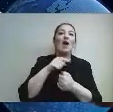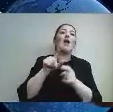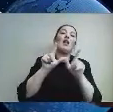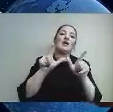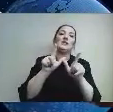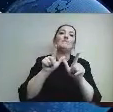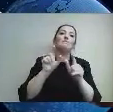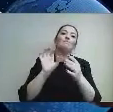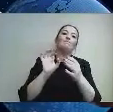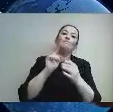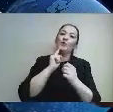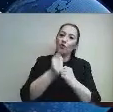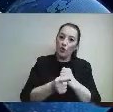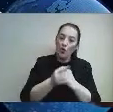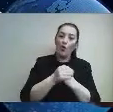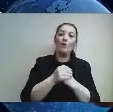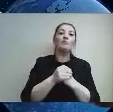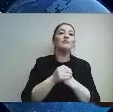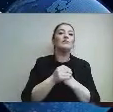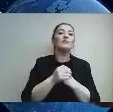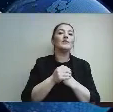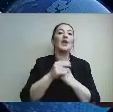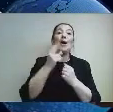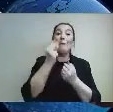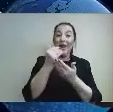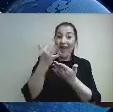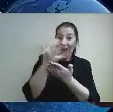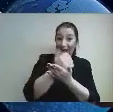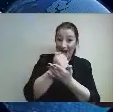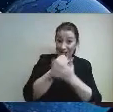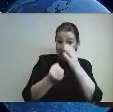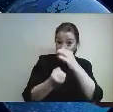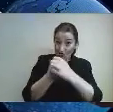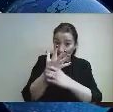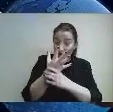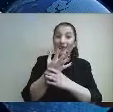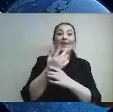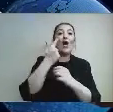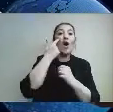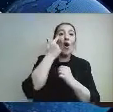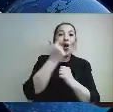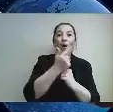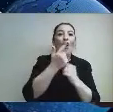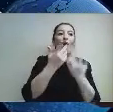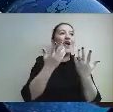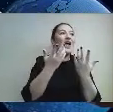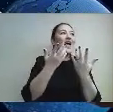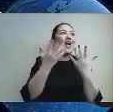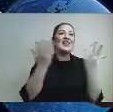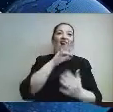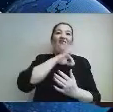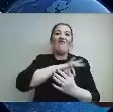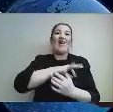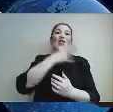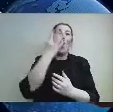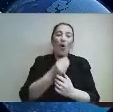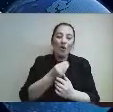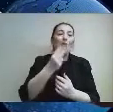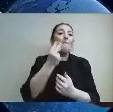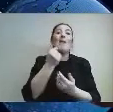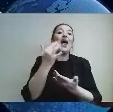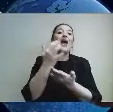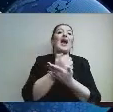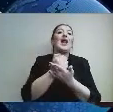impact, also pay attention to income, which is as important as the former, they say. So